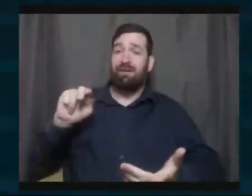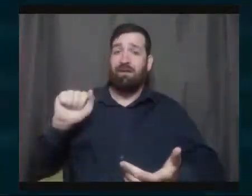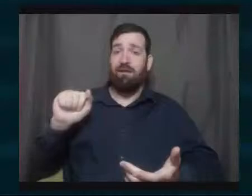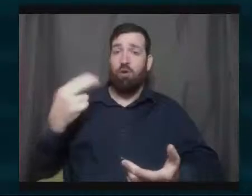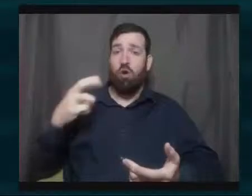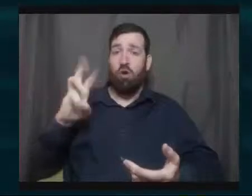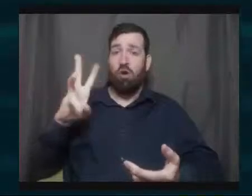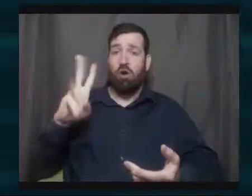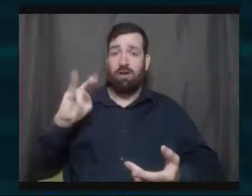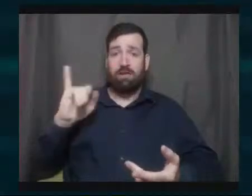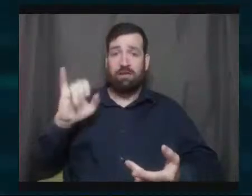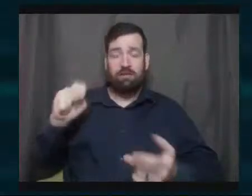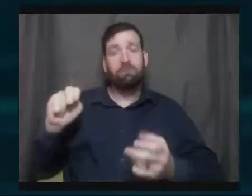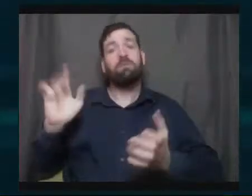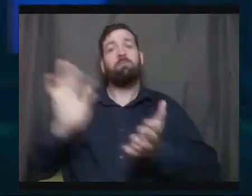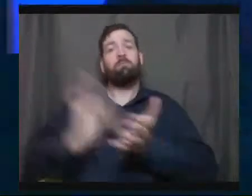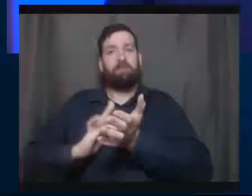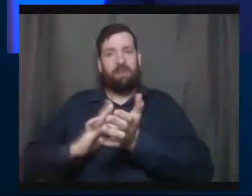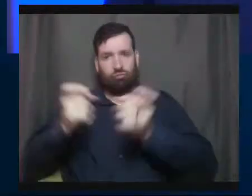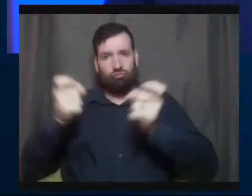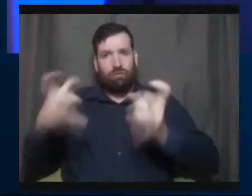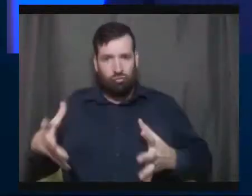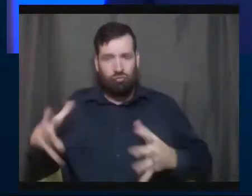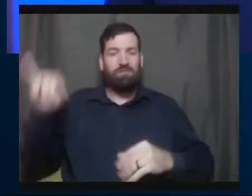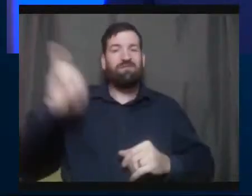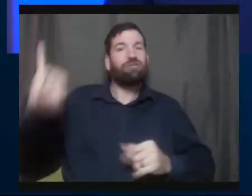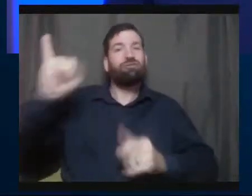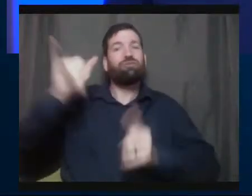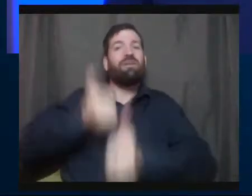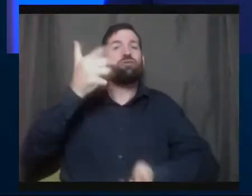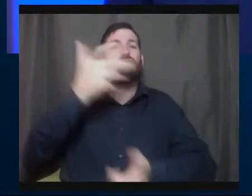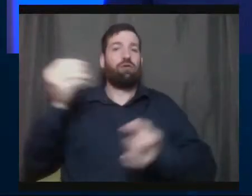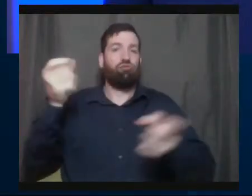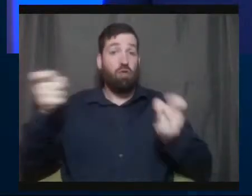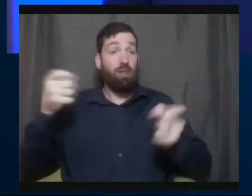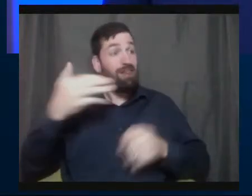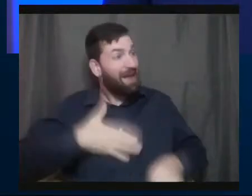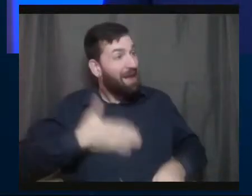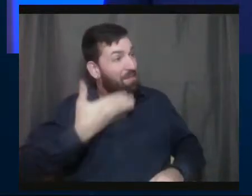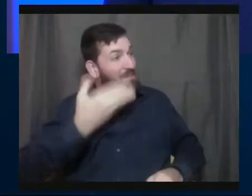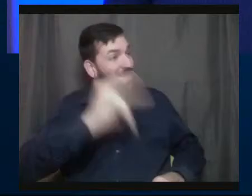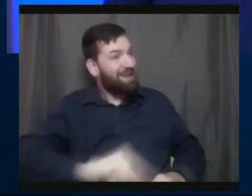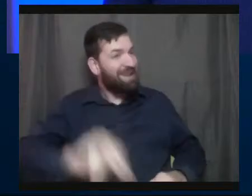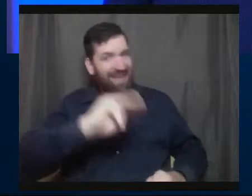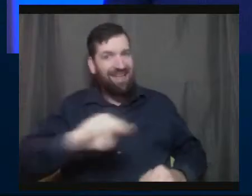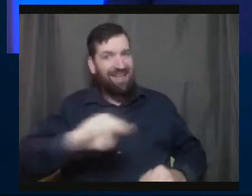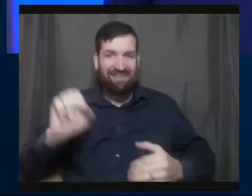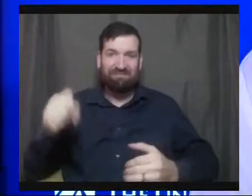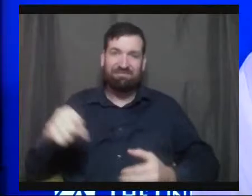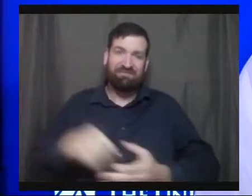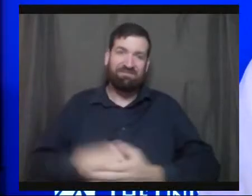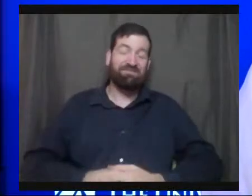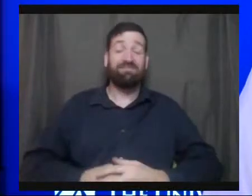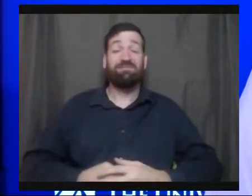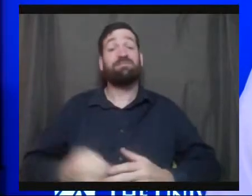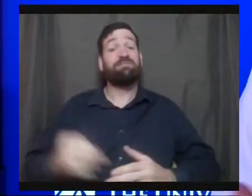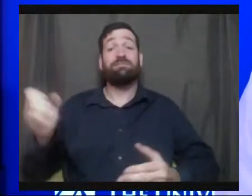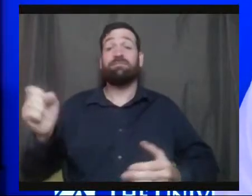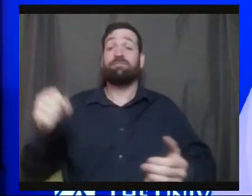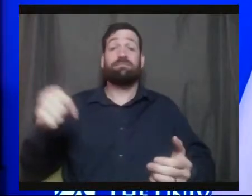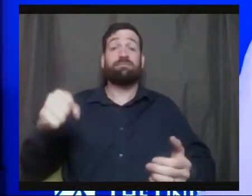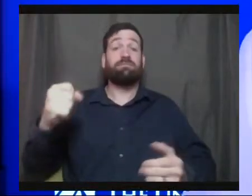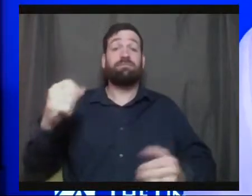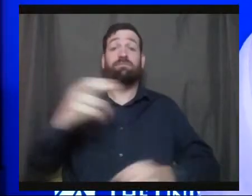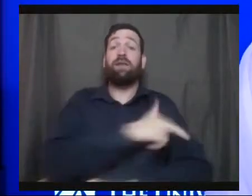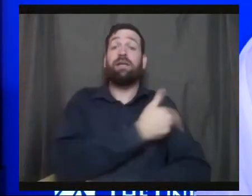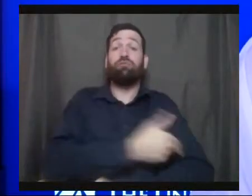Control. Good morning to you. Hi. Hi. Happy Monday. Yes, Big right. night tonight. The hospital, again, we've kind